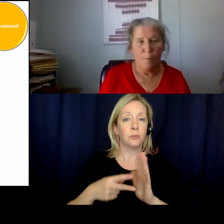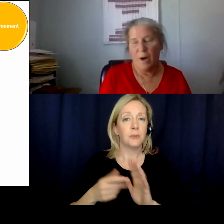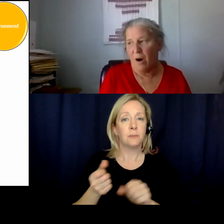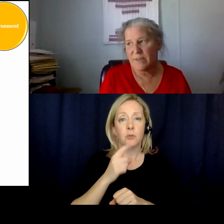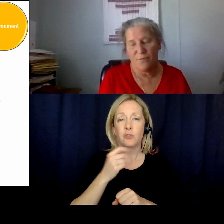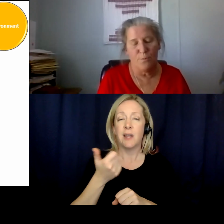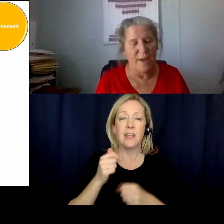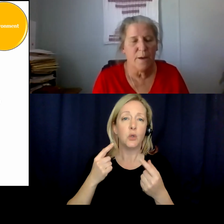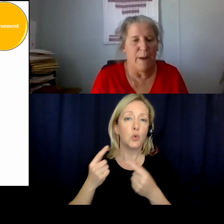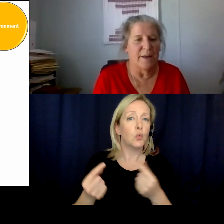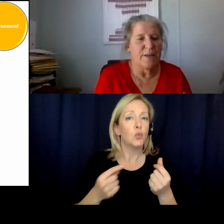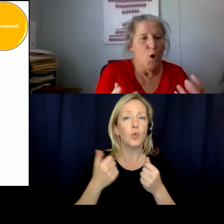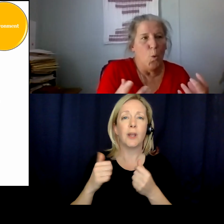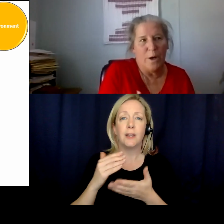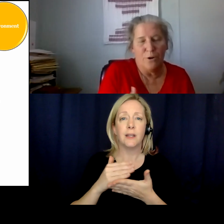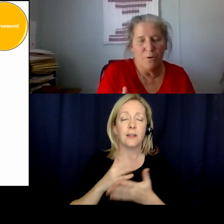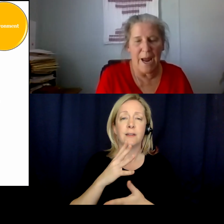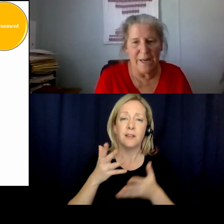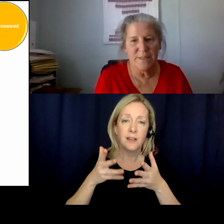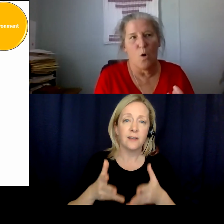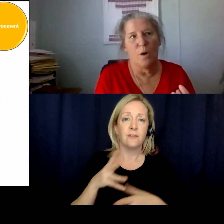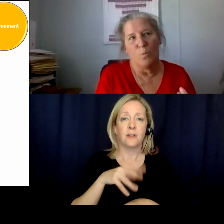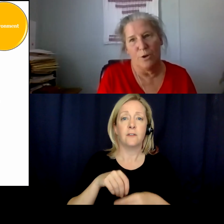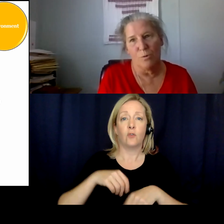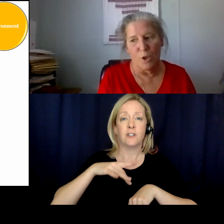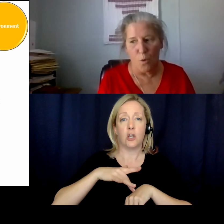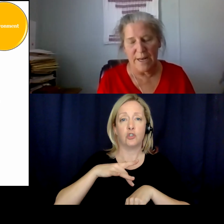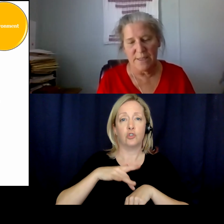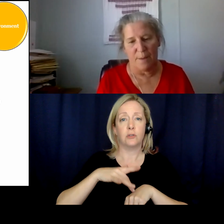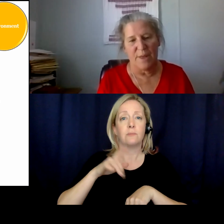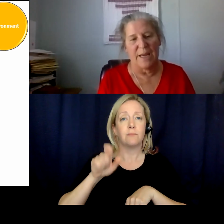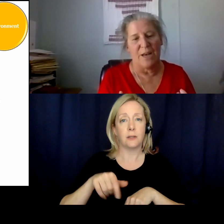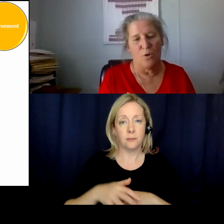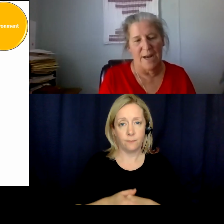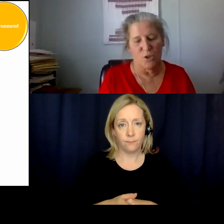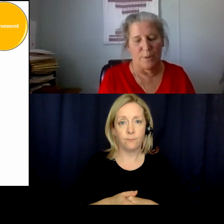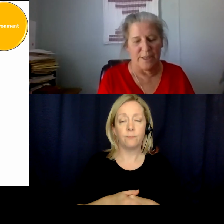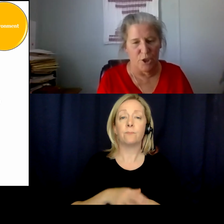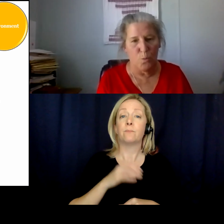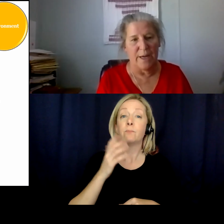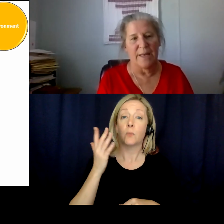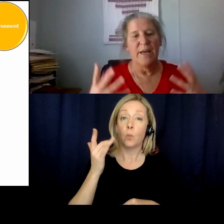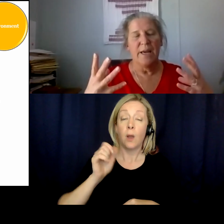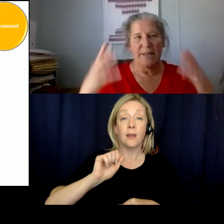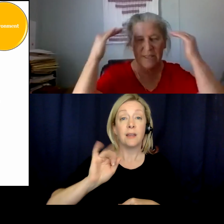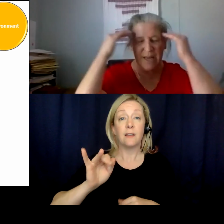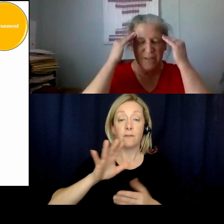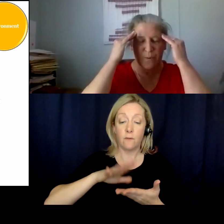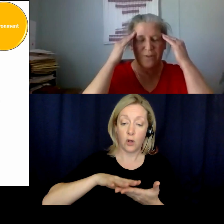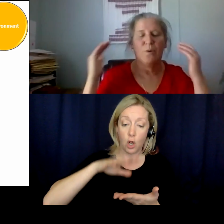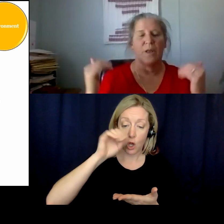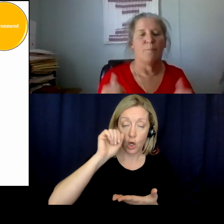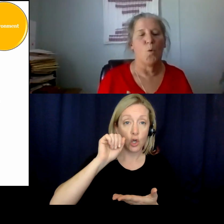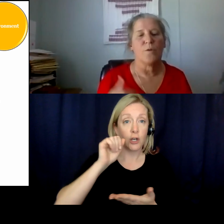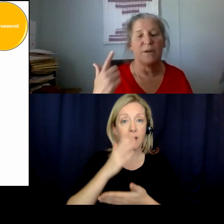possible, because if you think about it, when you're hands-on, when you're learning something and you're actually doing it, it stays